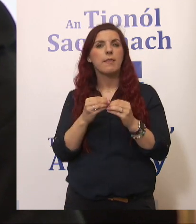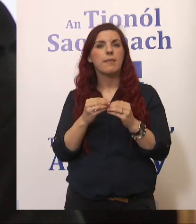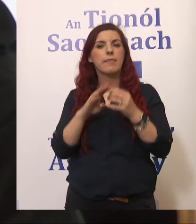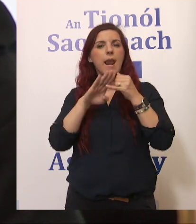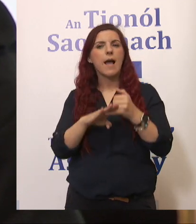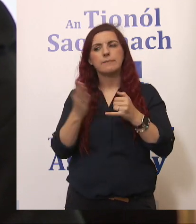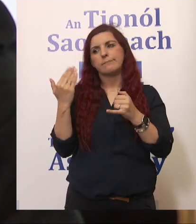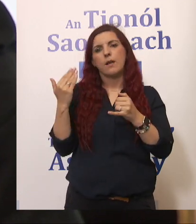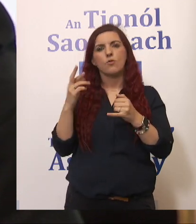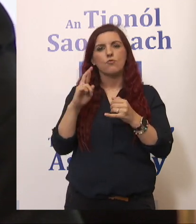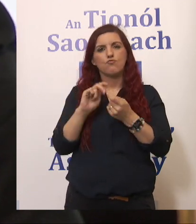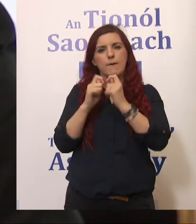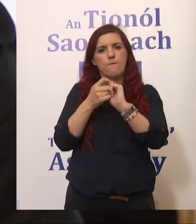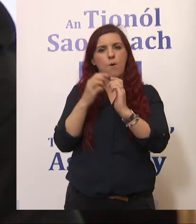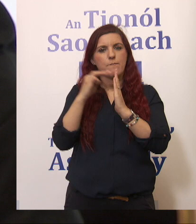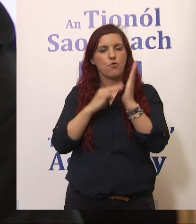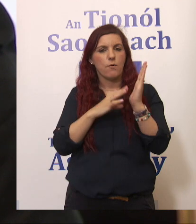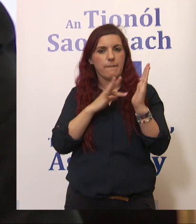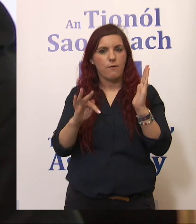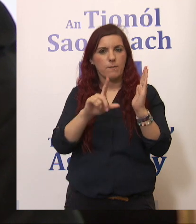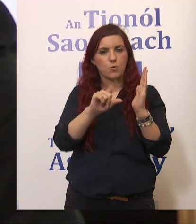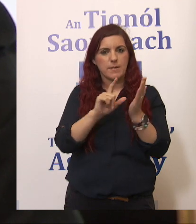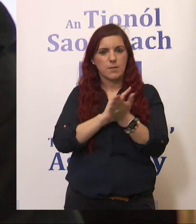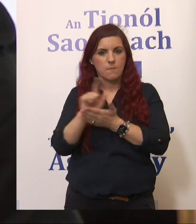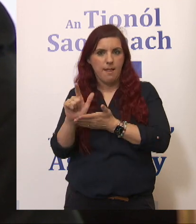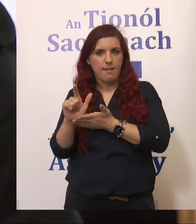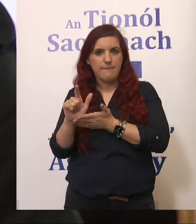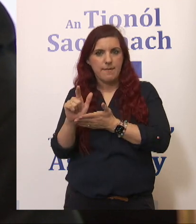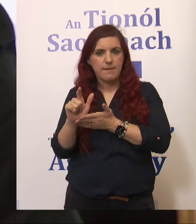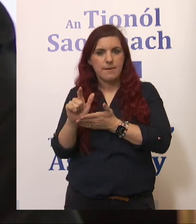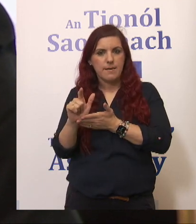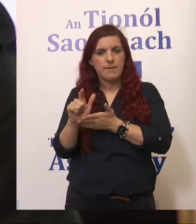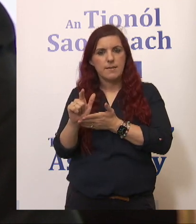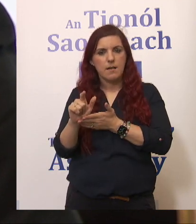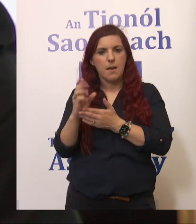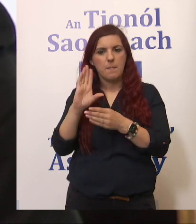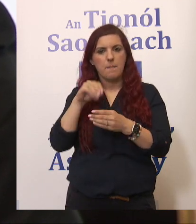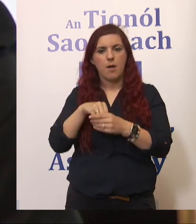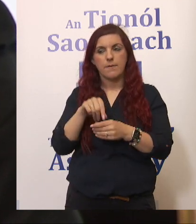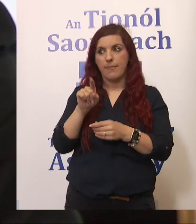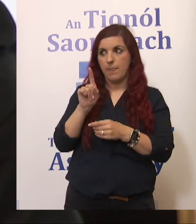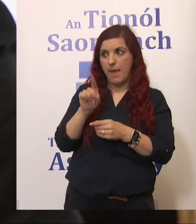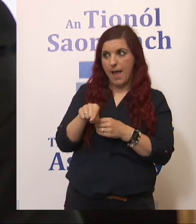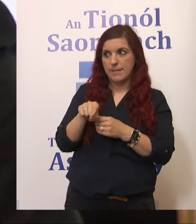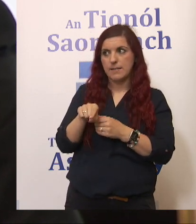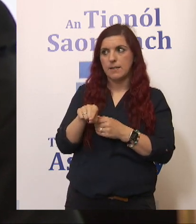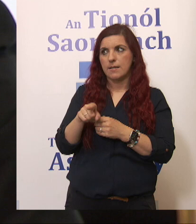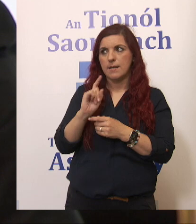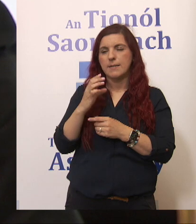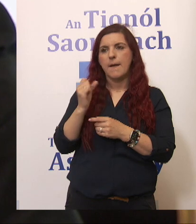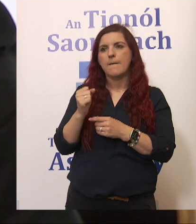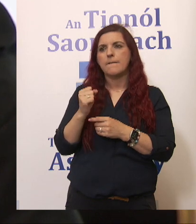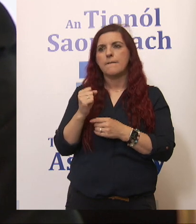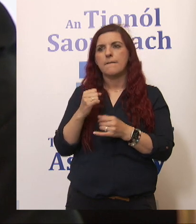programme from 2012, the Putting People First local government reform programme. And as part of that exercise, there was a sort of a canvassing